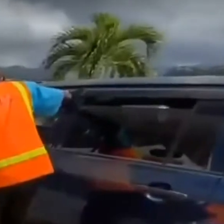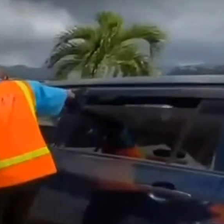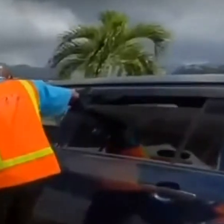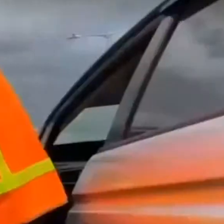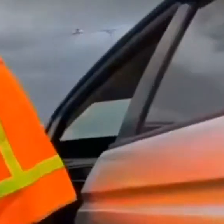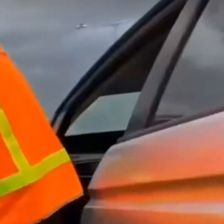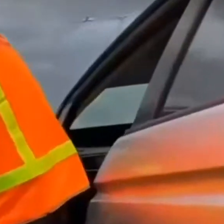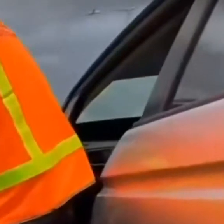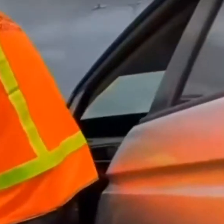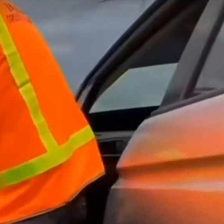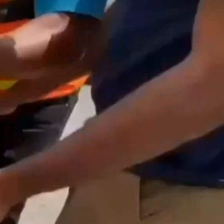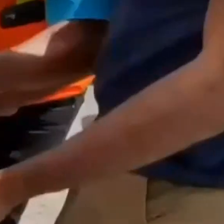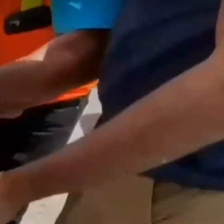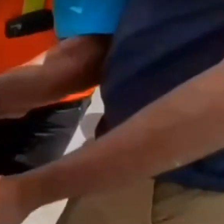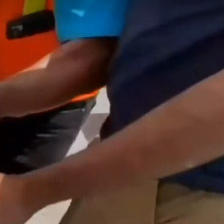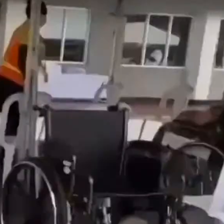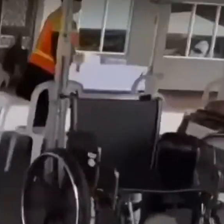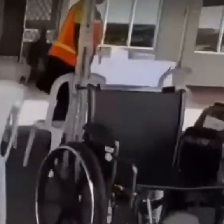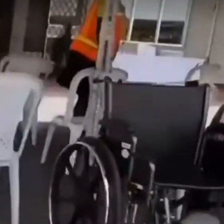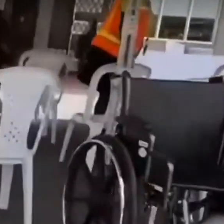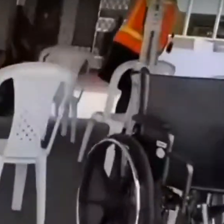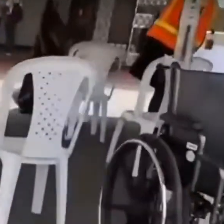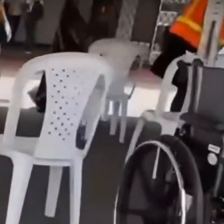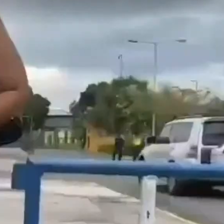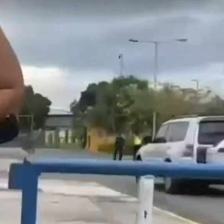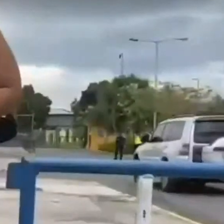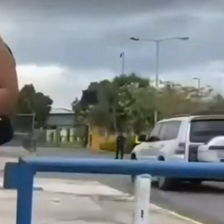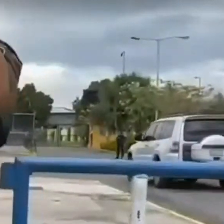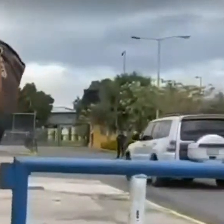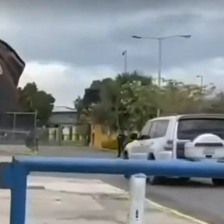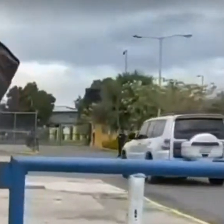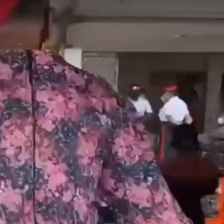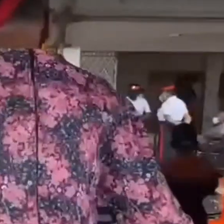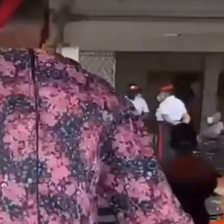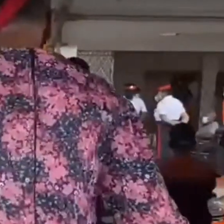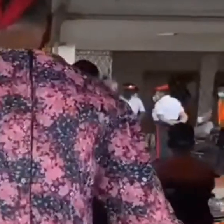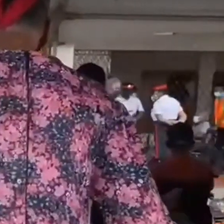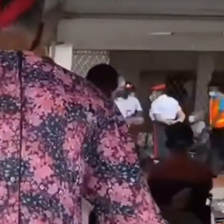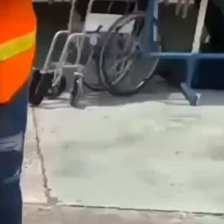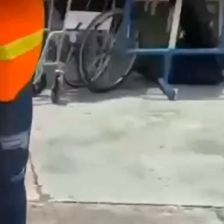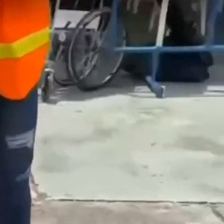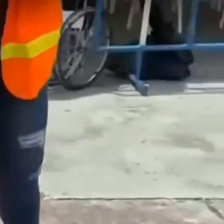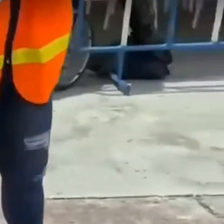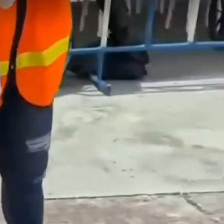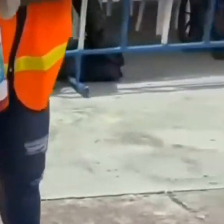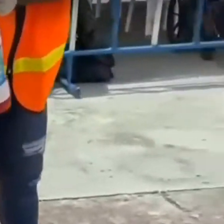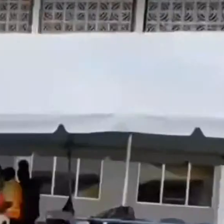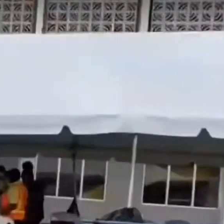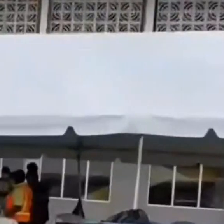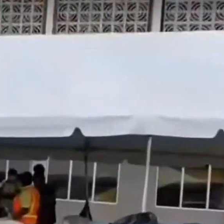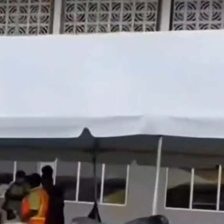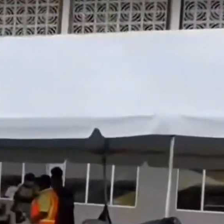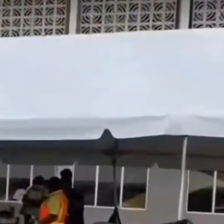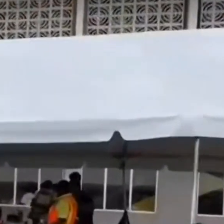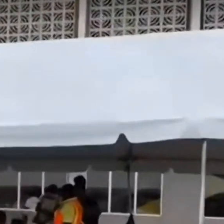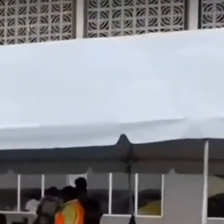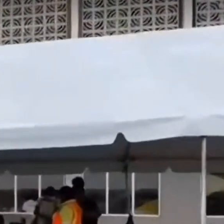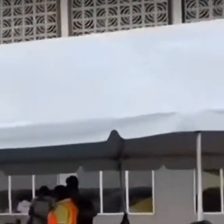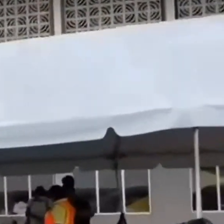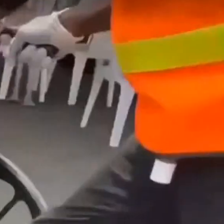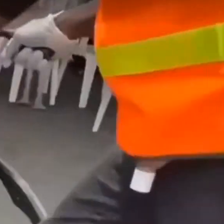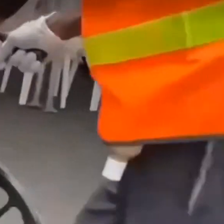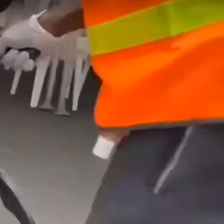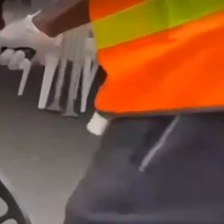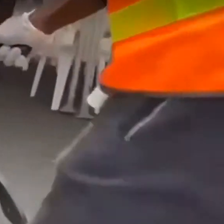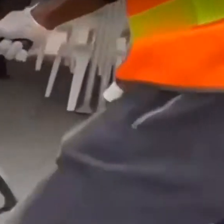This morning I woke up and I looked in the mirror and every part of my body was in place. Many people died and